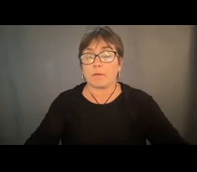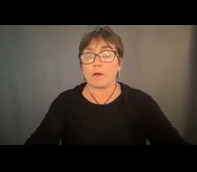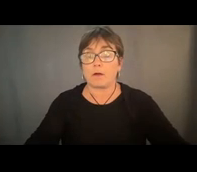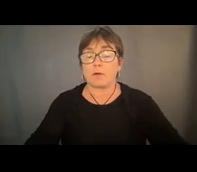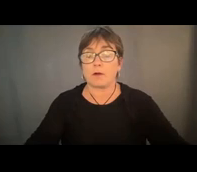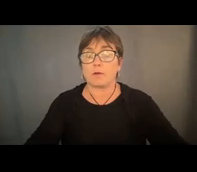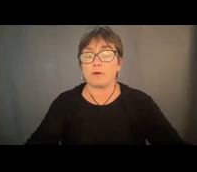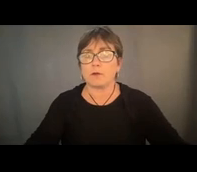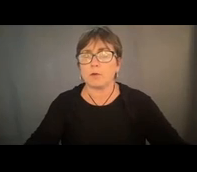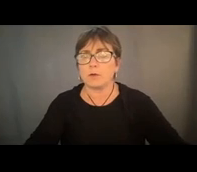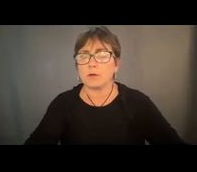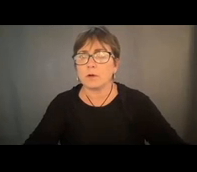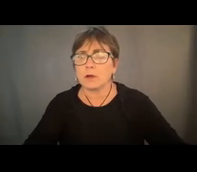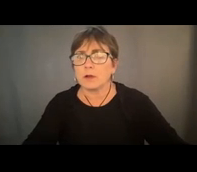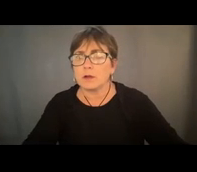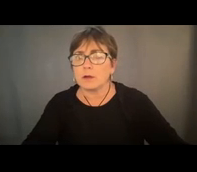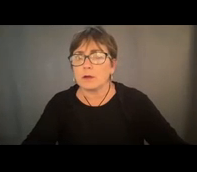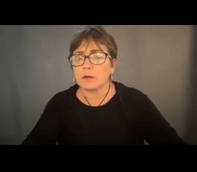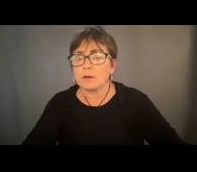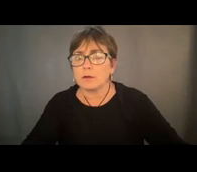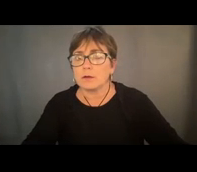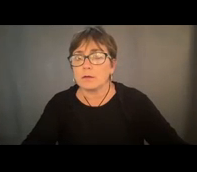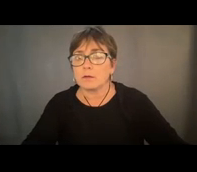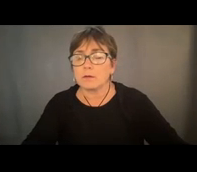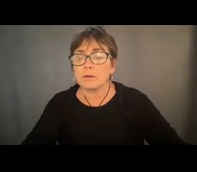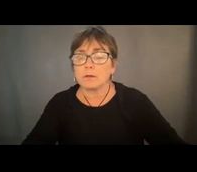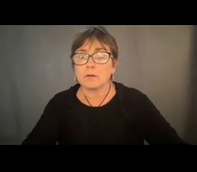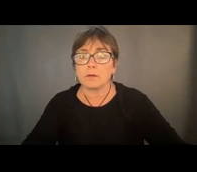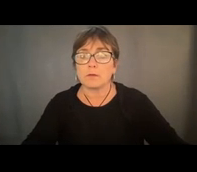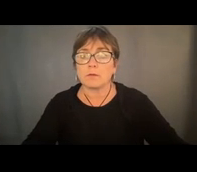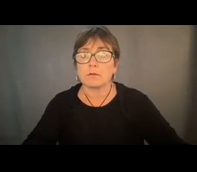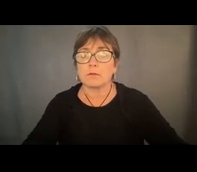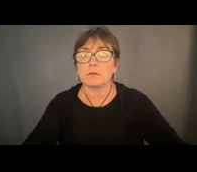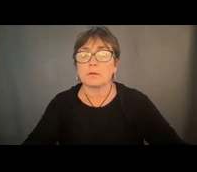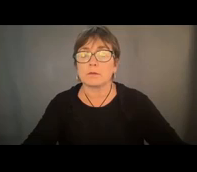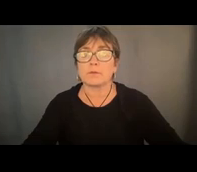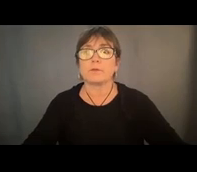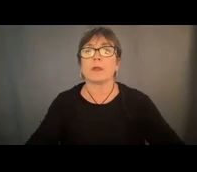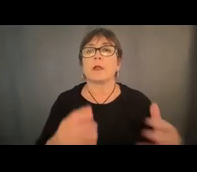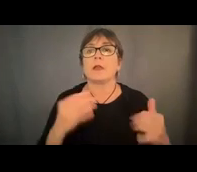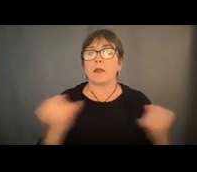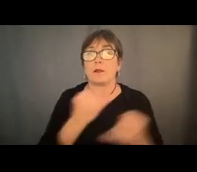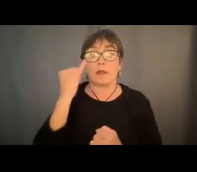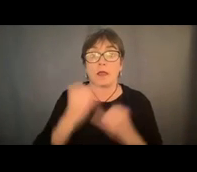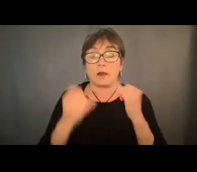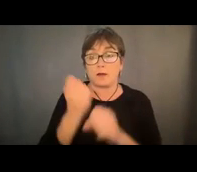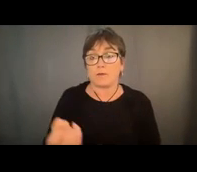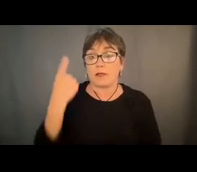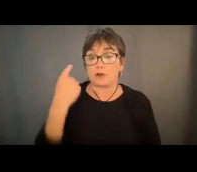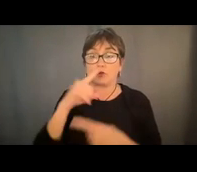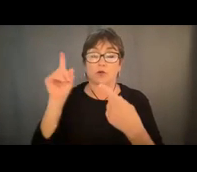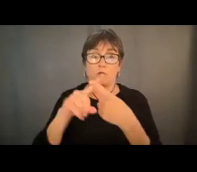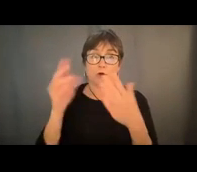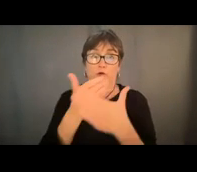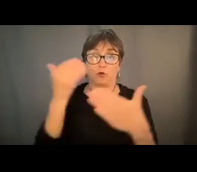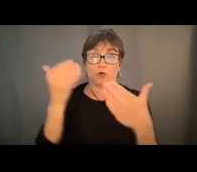So this year, another thing we did a little bit different is the end of last year, right when the new centers got funded, we